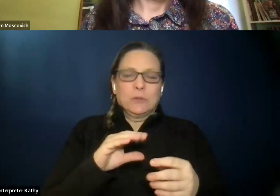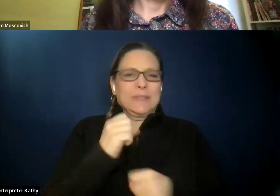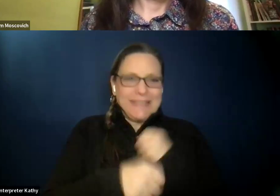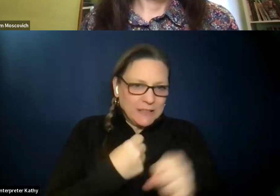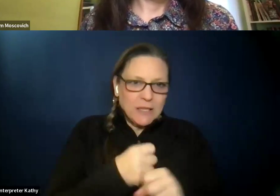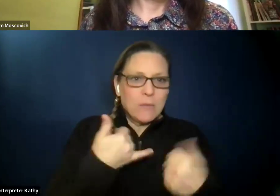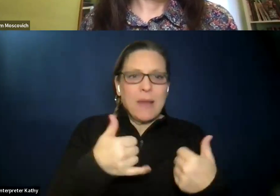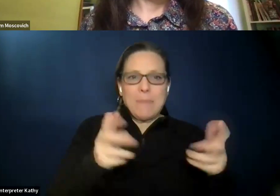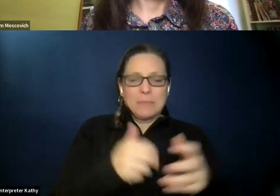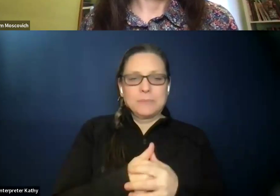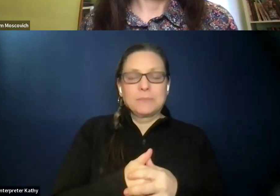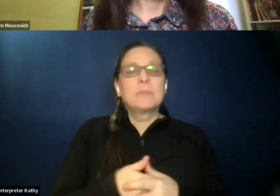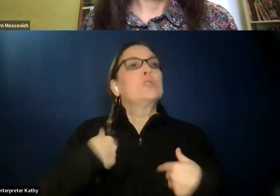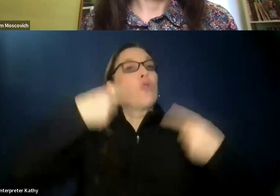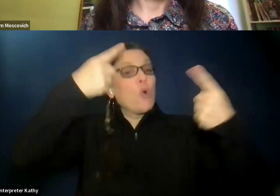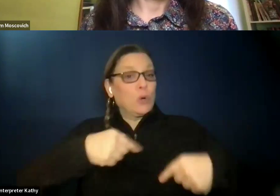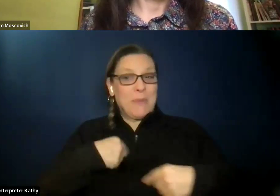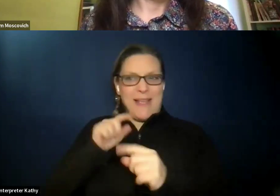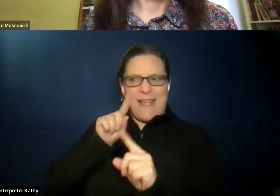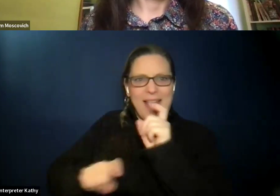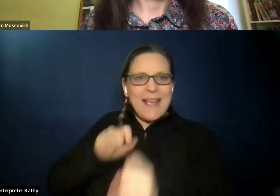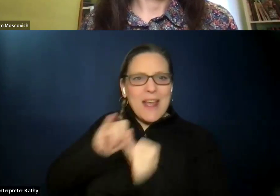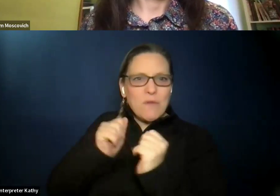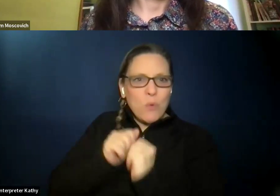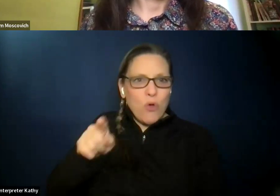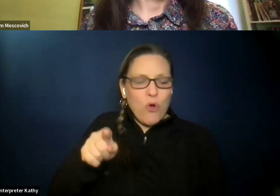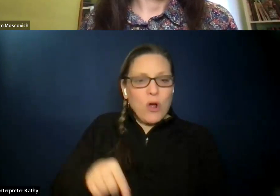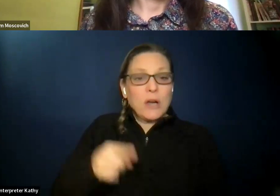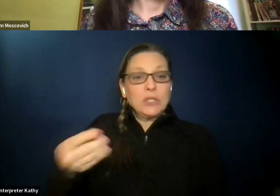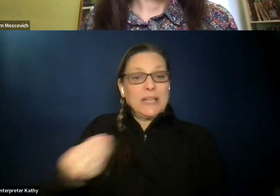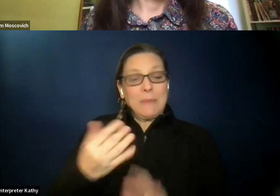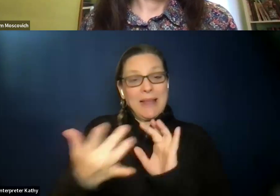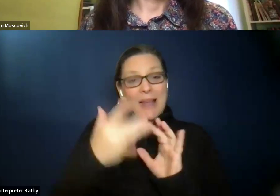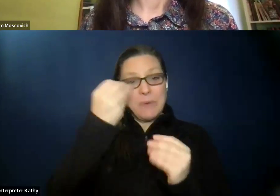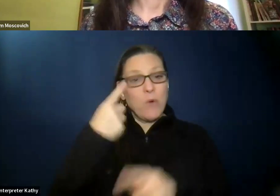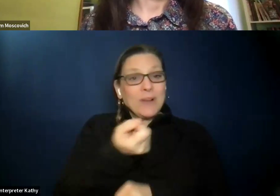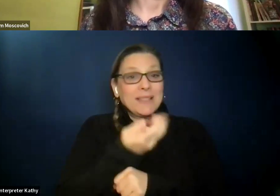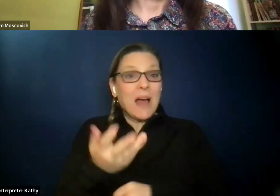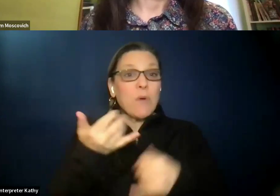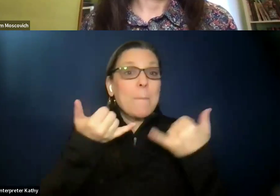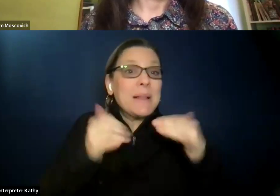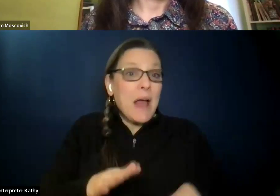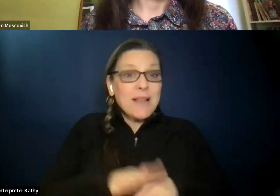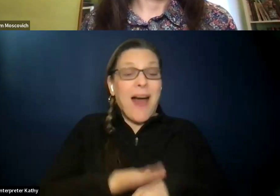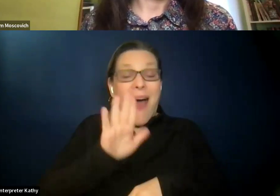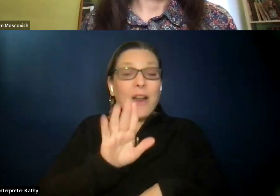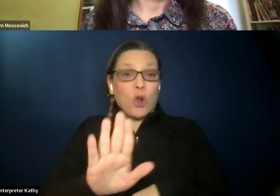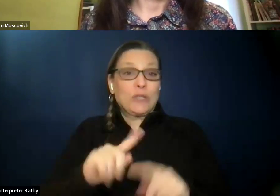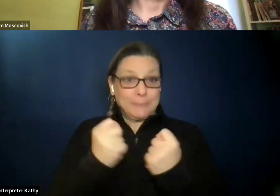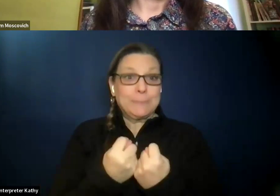agreed to be interviewed by me, which was great. And then she actually gave me the contact information for several players who were on that actual